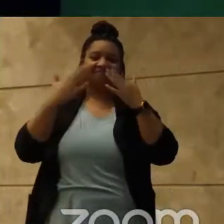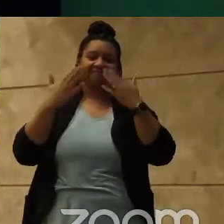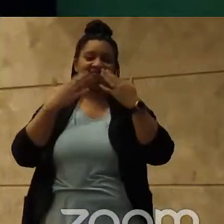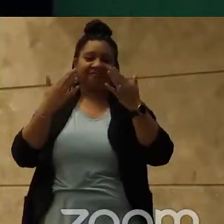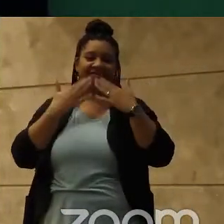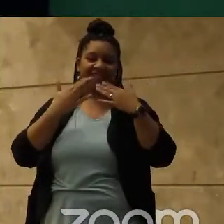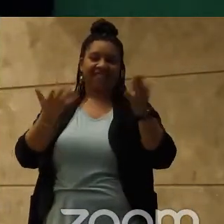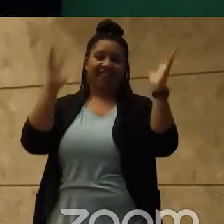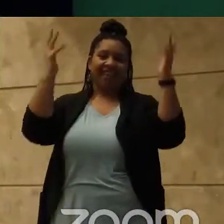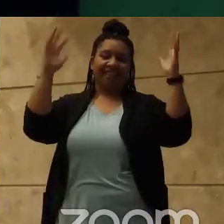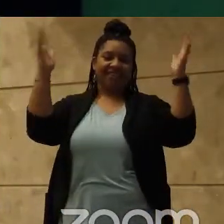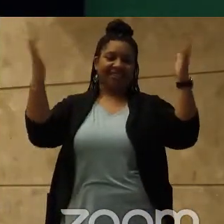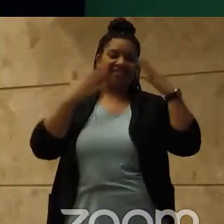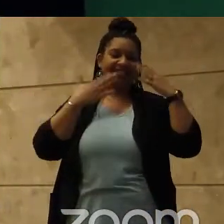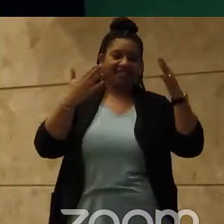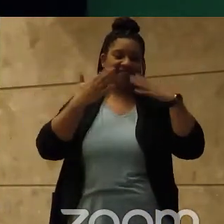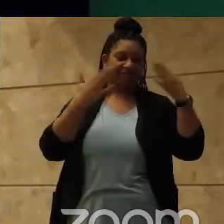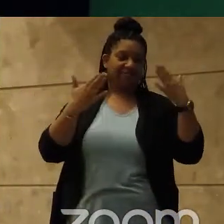Yeah,